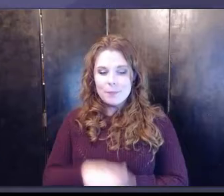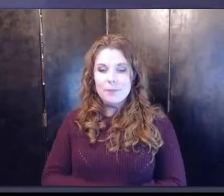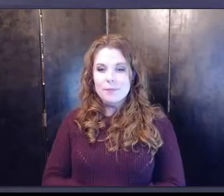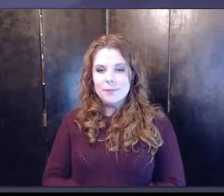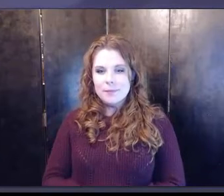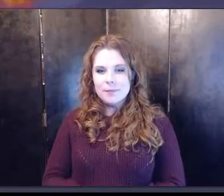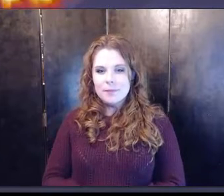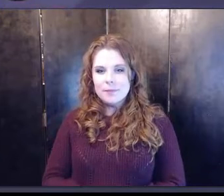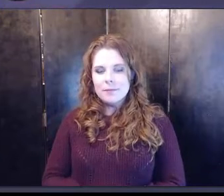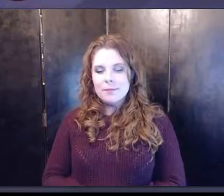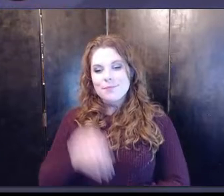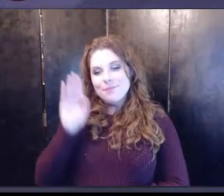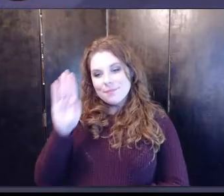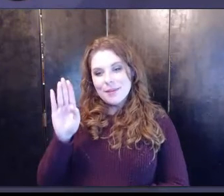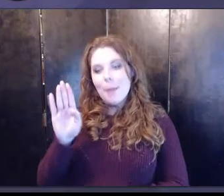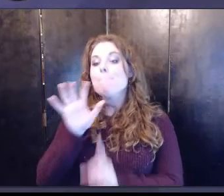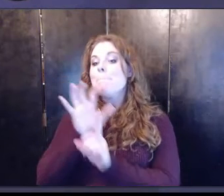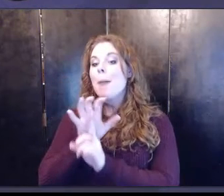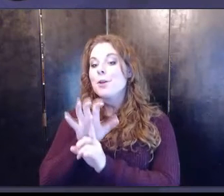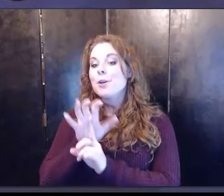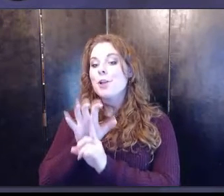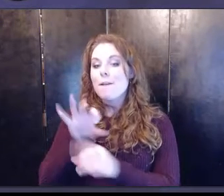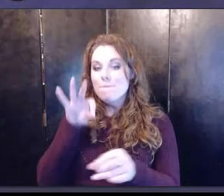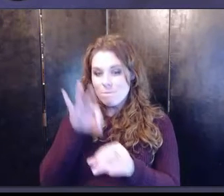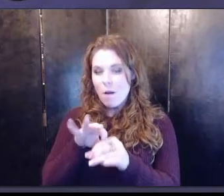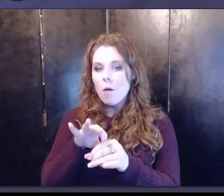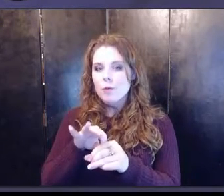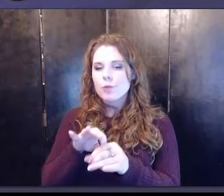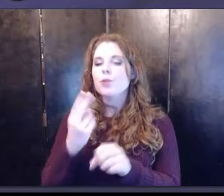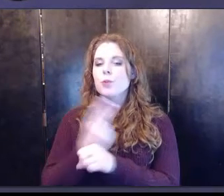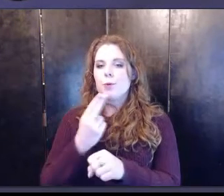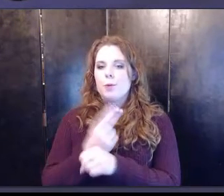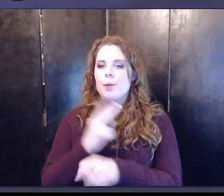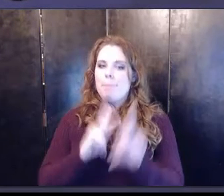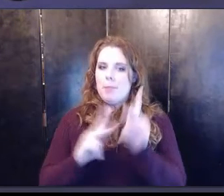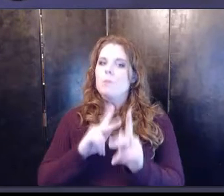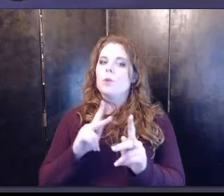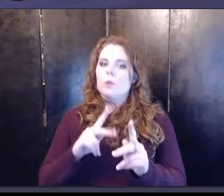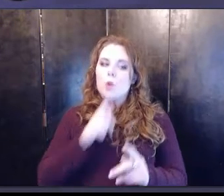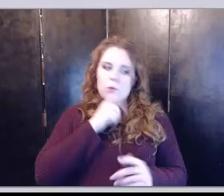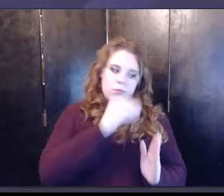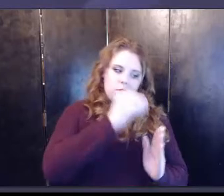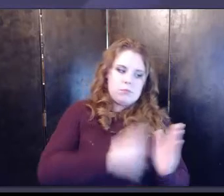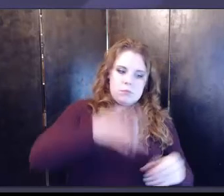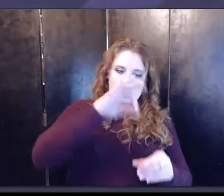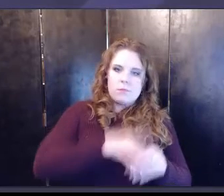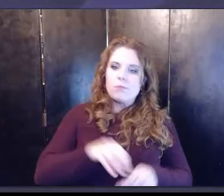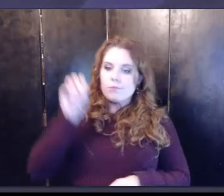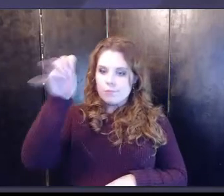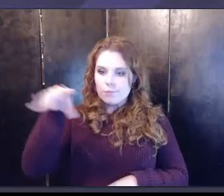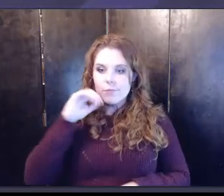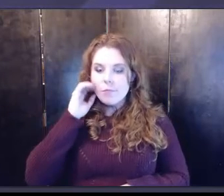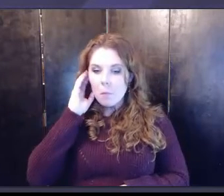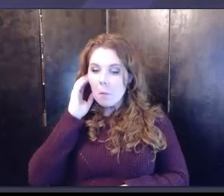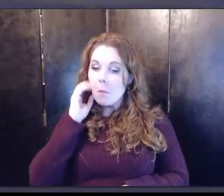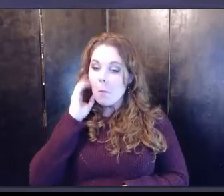is B. The popular vote is placed using voters' ballots. The answer to question